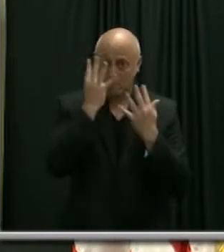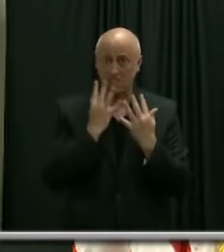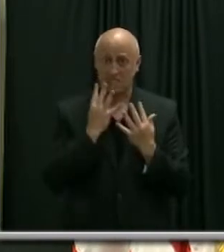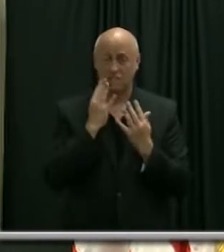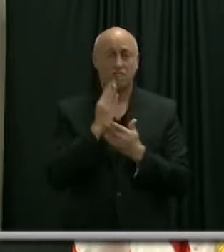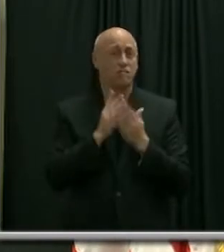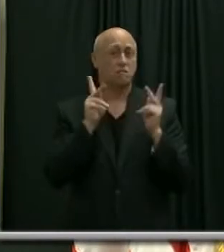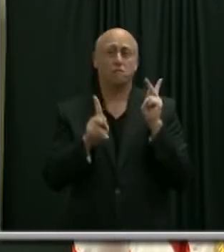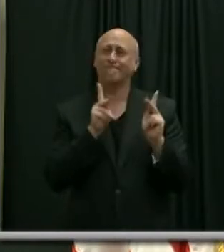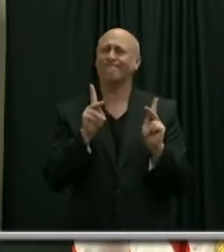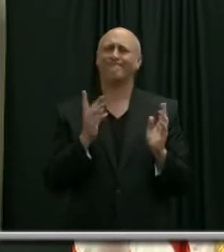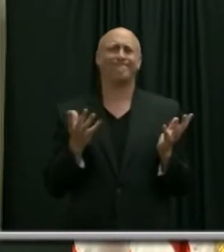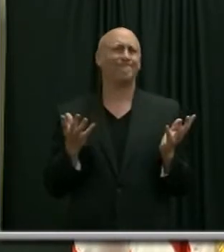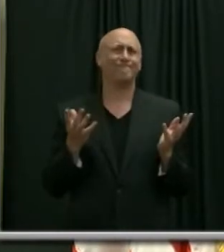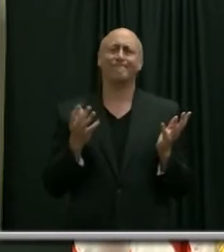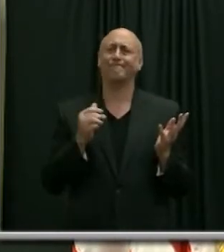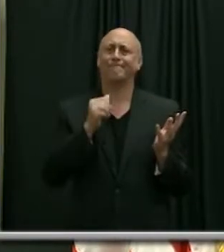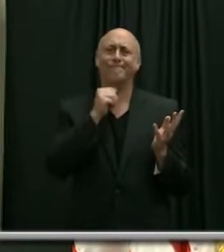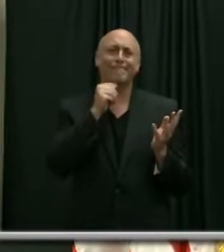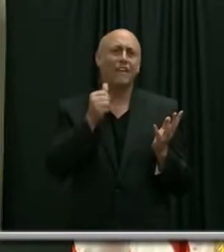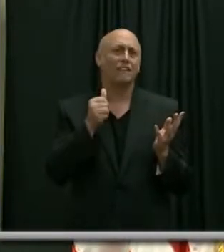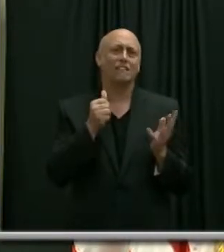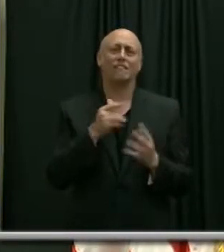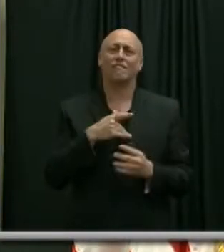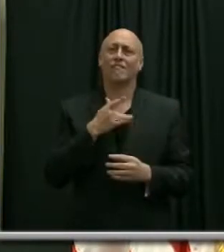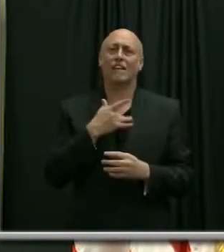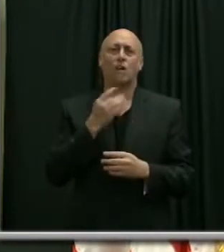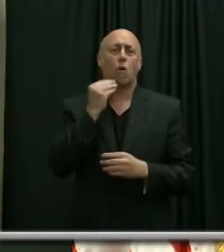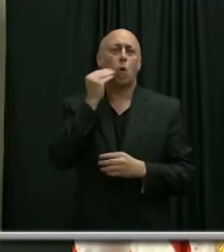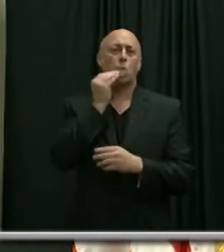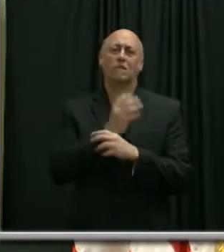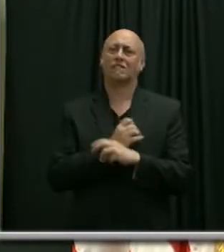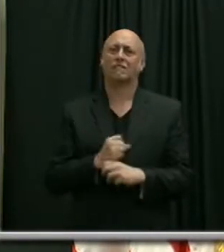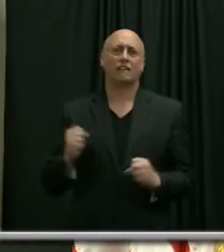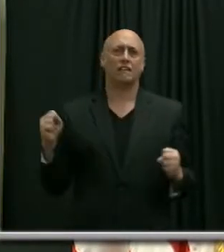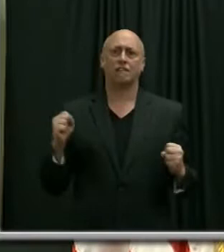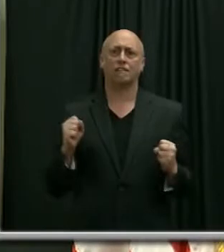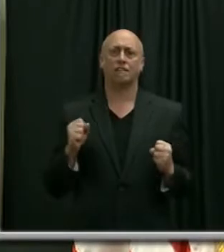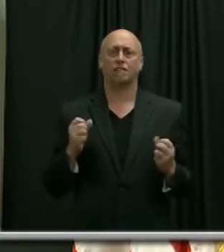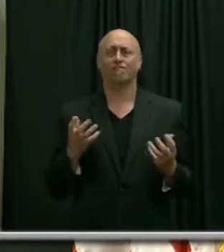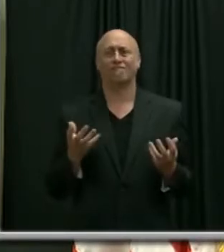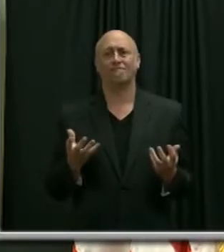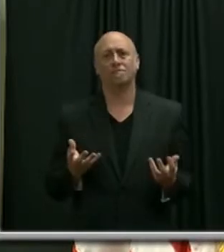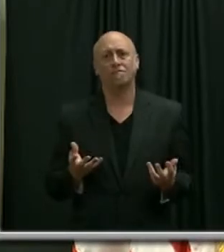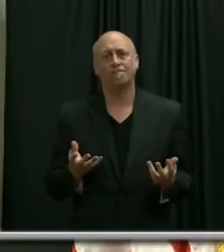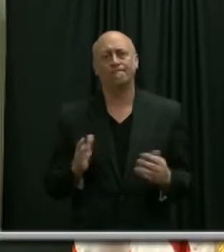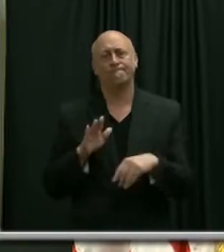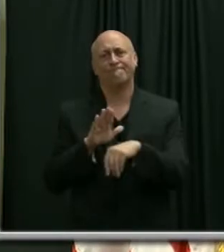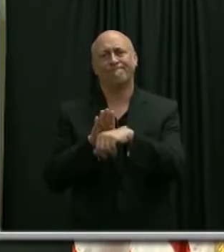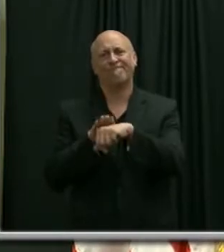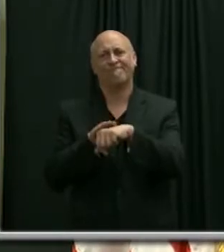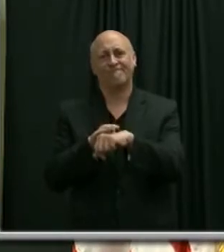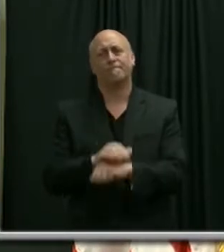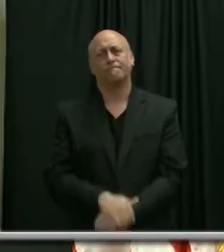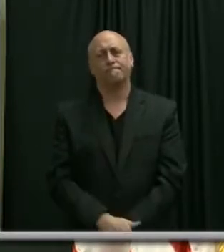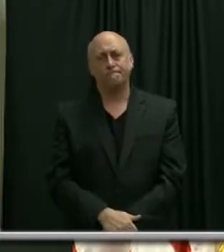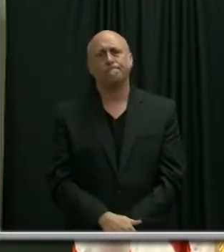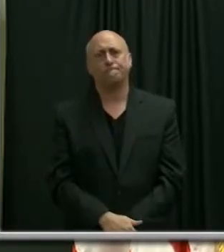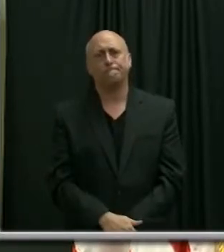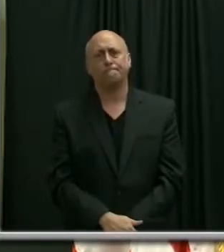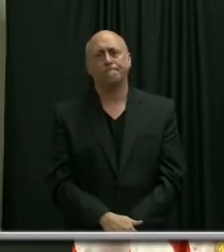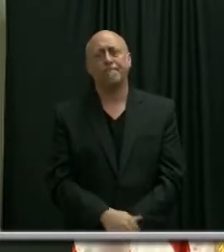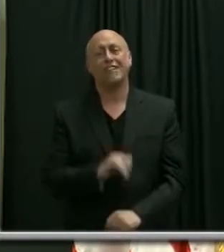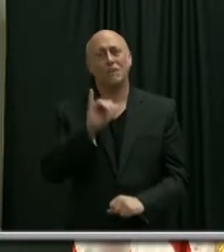community, not everyone is, in fact, safe or in their home, and it is to those people that I am speaking to right